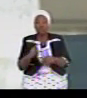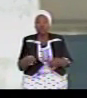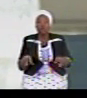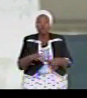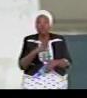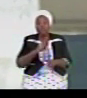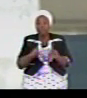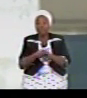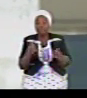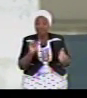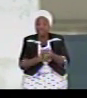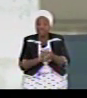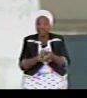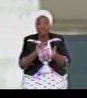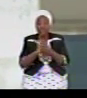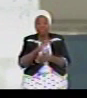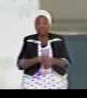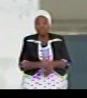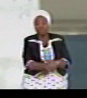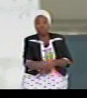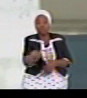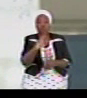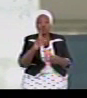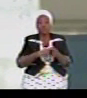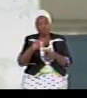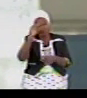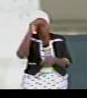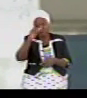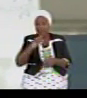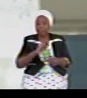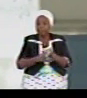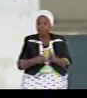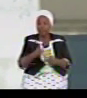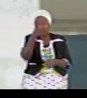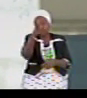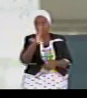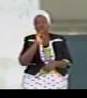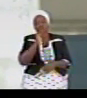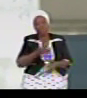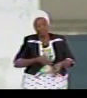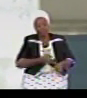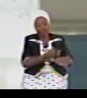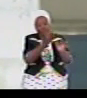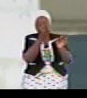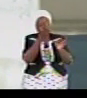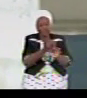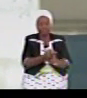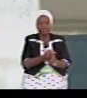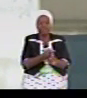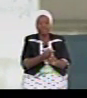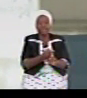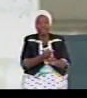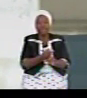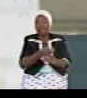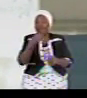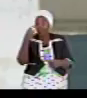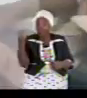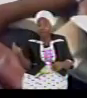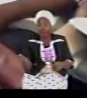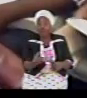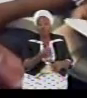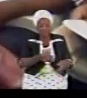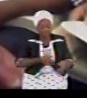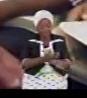man. But God is faithful, always faithful. Church, I say God is always